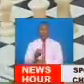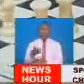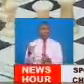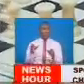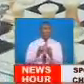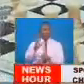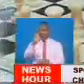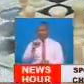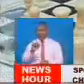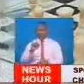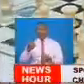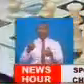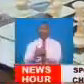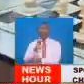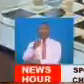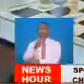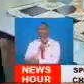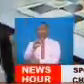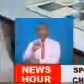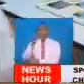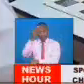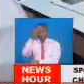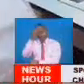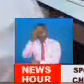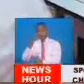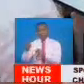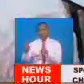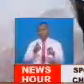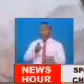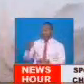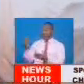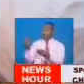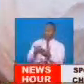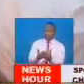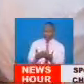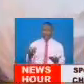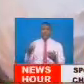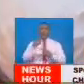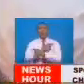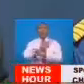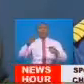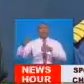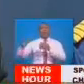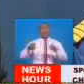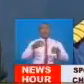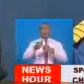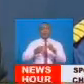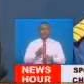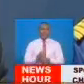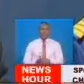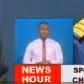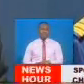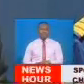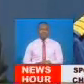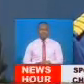in Accra, the Ghana Chess Federation says it plans to use the arrival to formally announce its plans for the year. Kasparov is going to